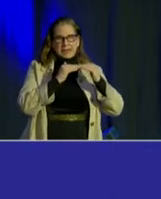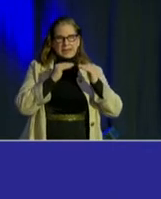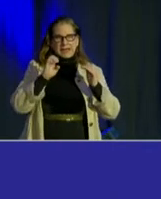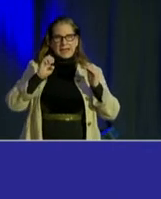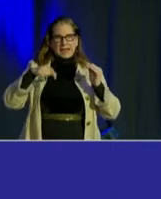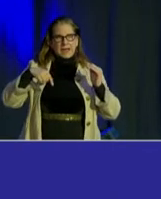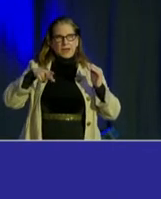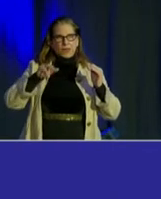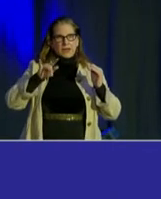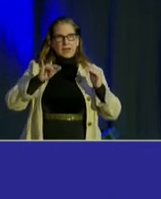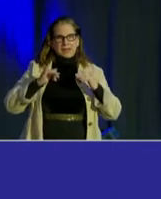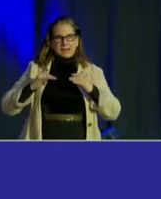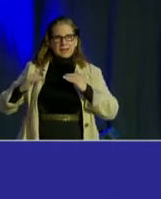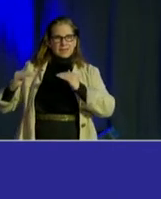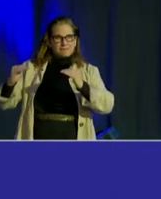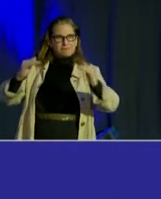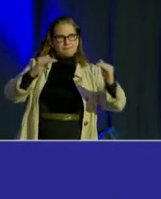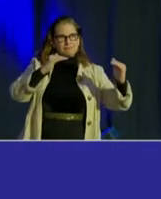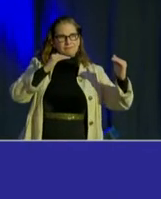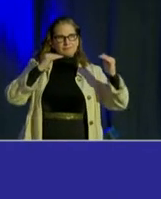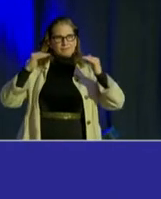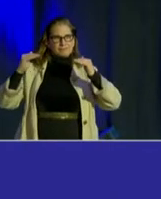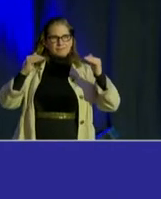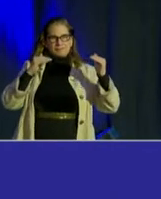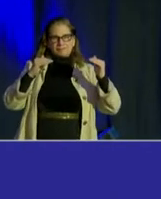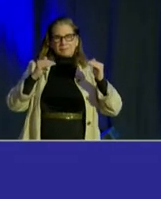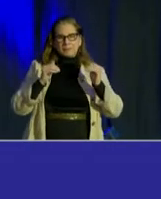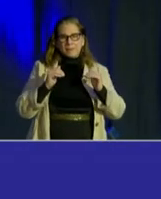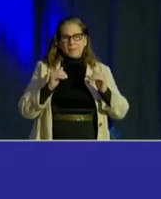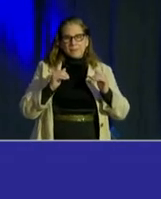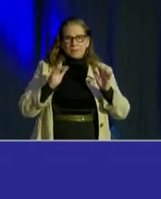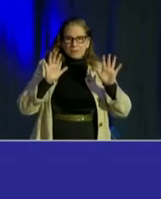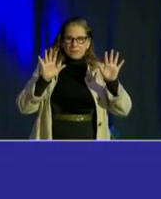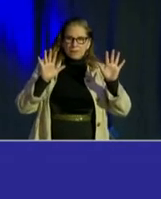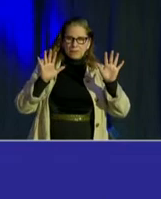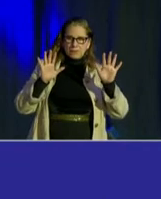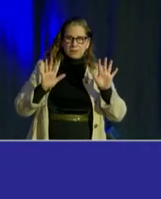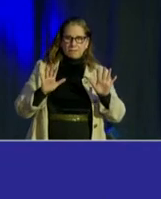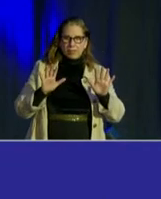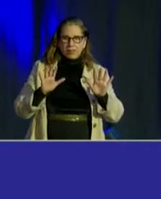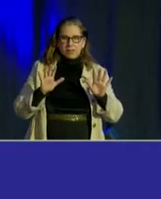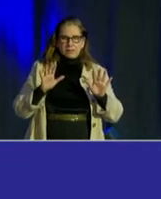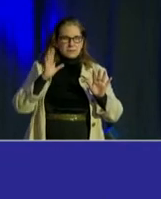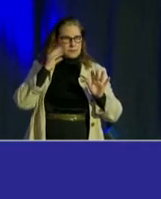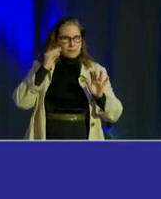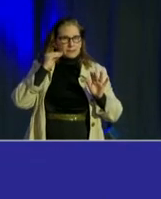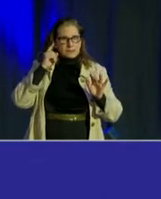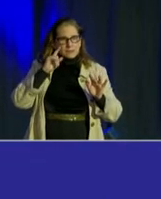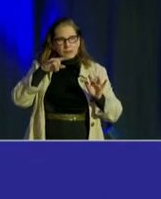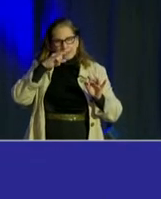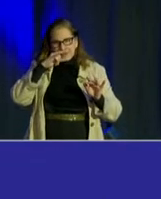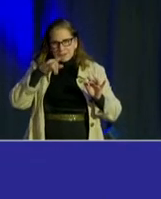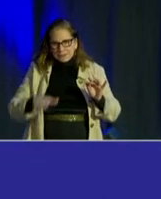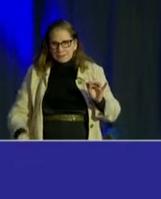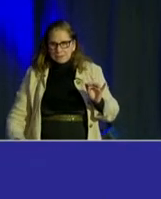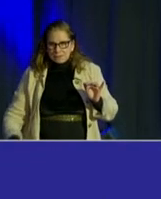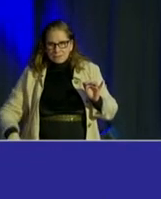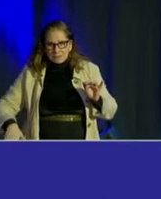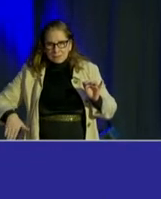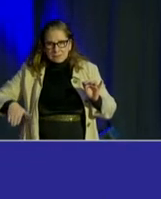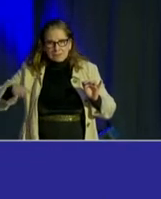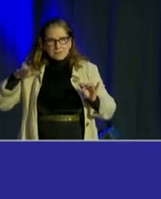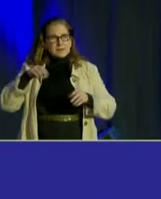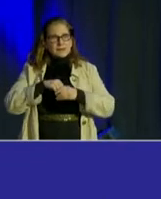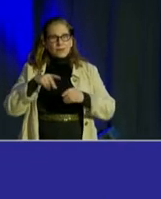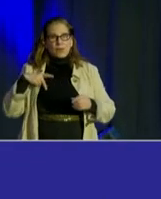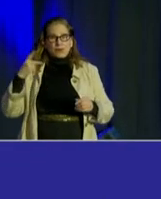a wonderful childhood for every young person in Washington, D.C. This would mean excellent